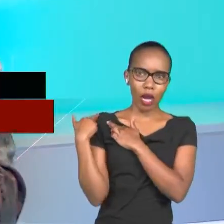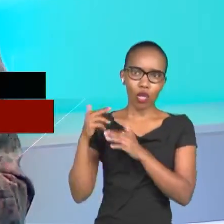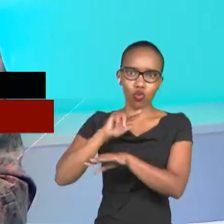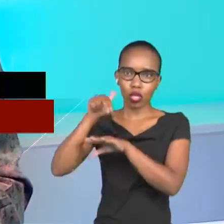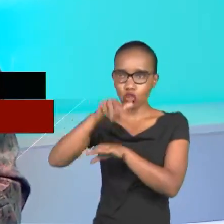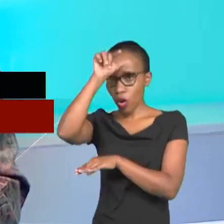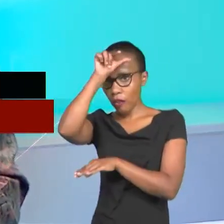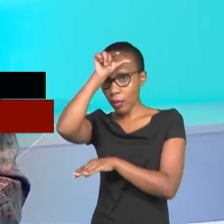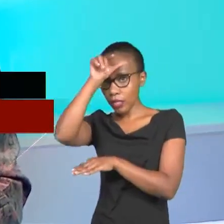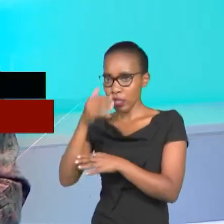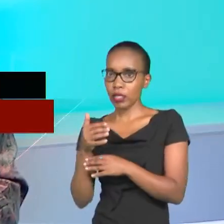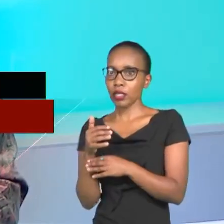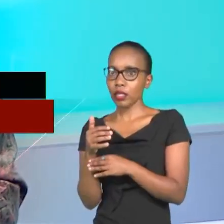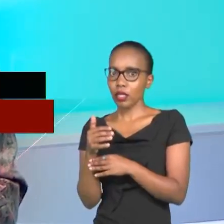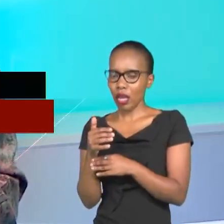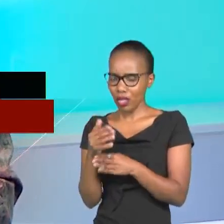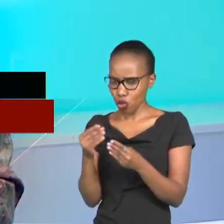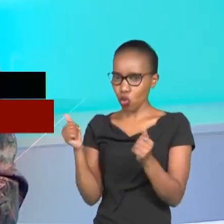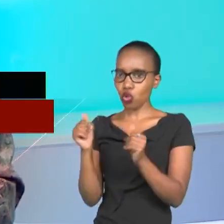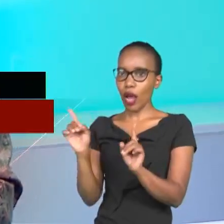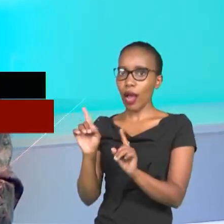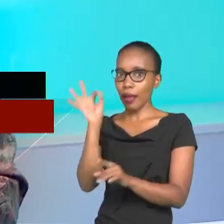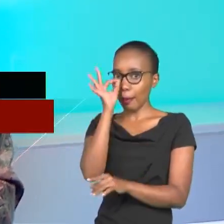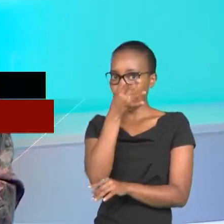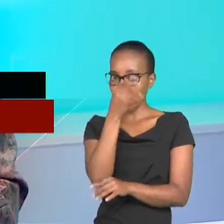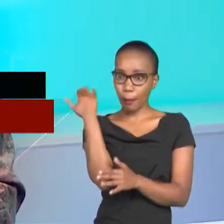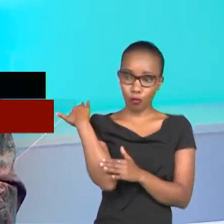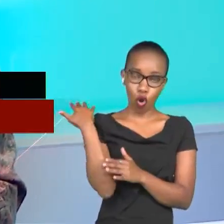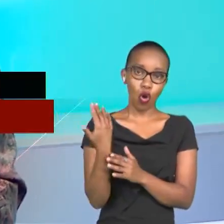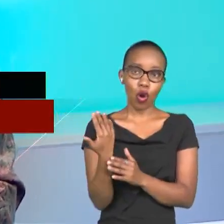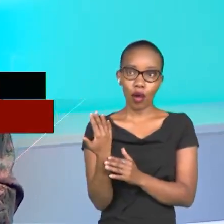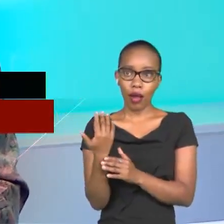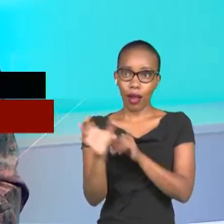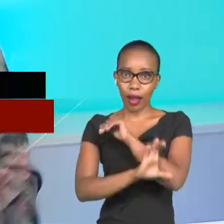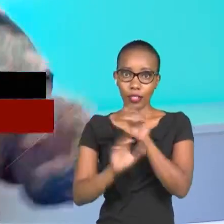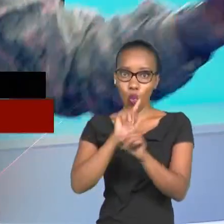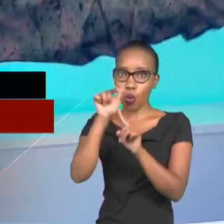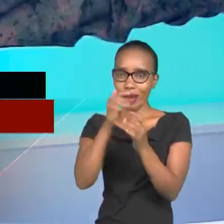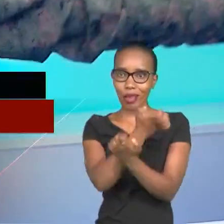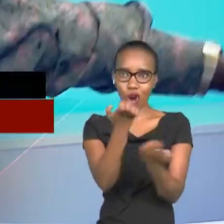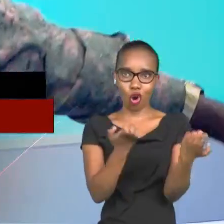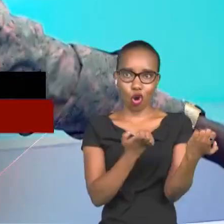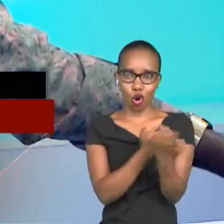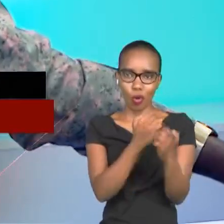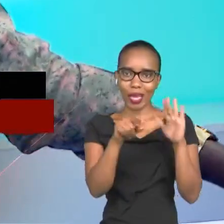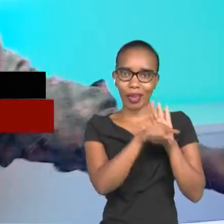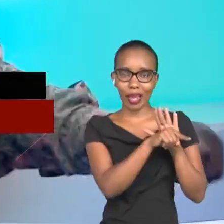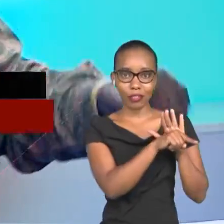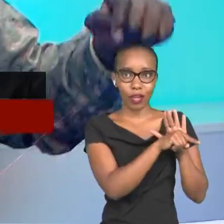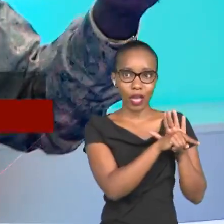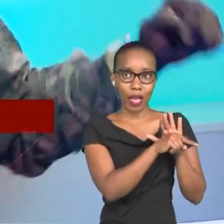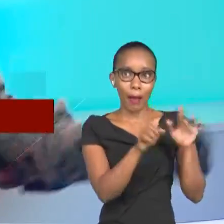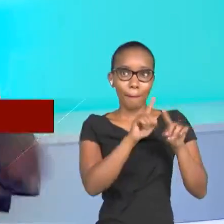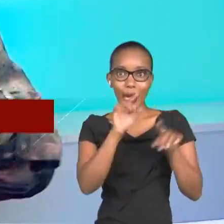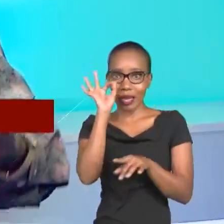national government is the way to go. Kibaki took to this country when the economy was at negative, but he